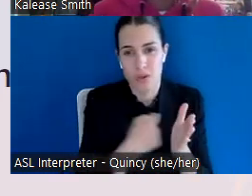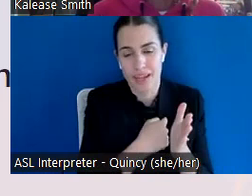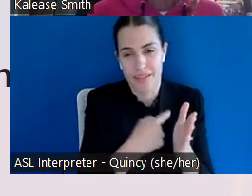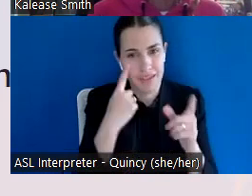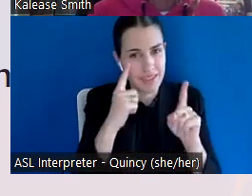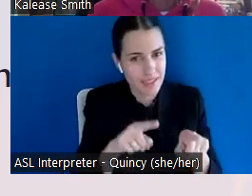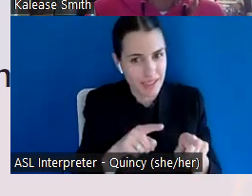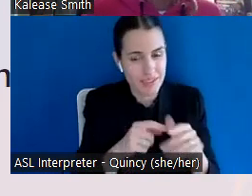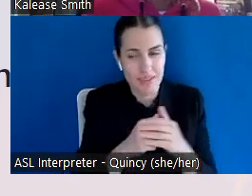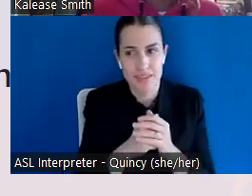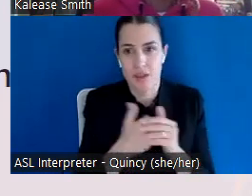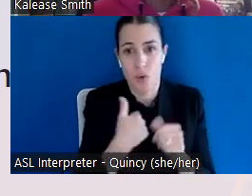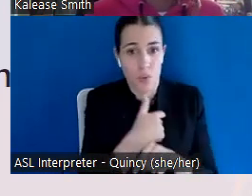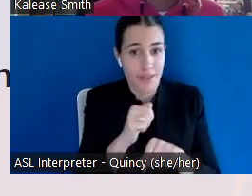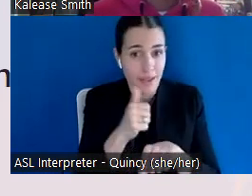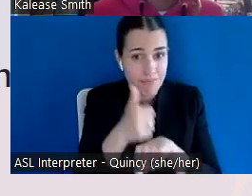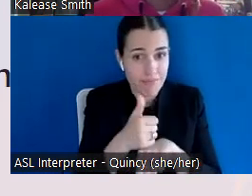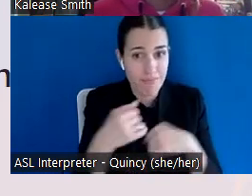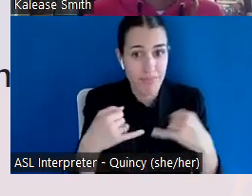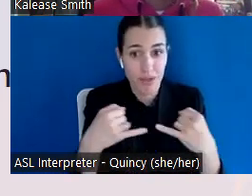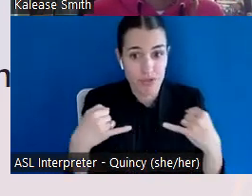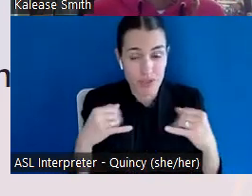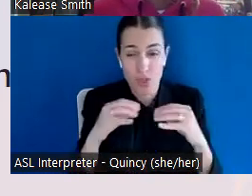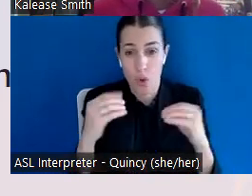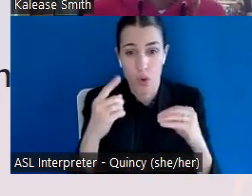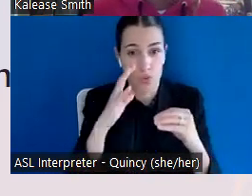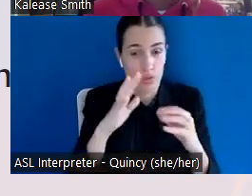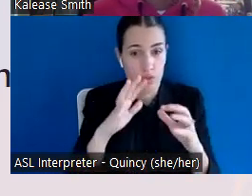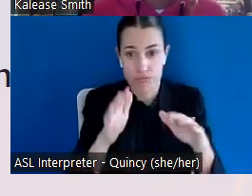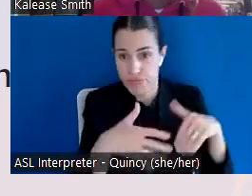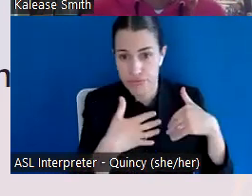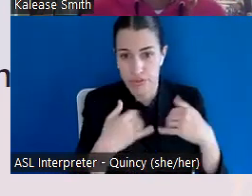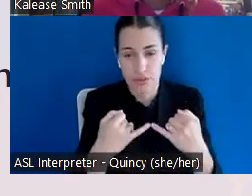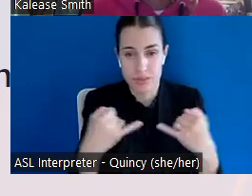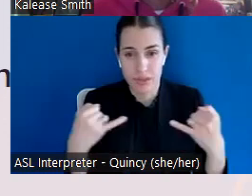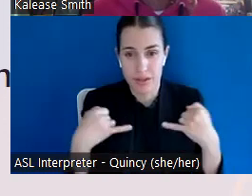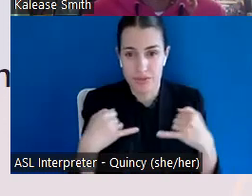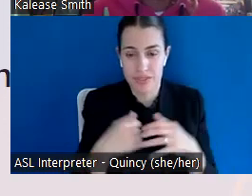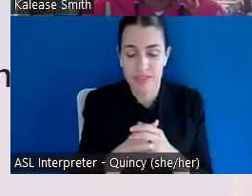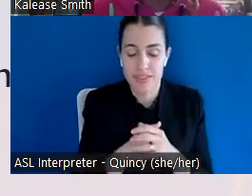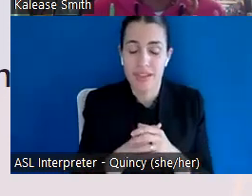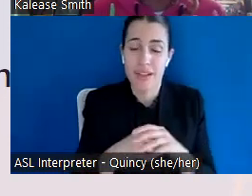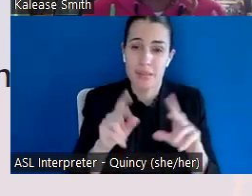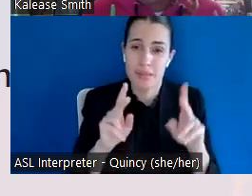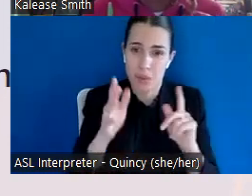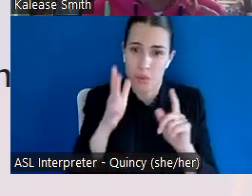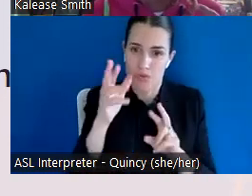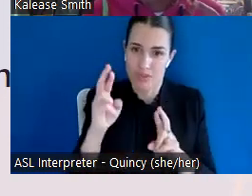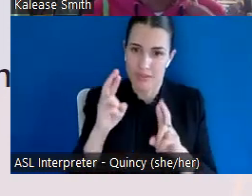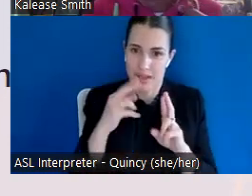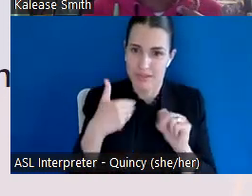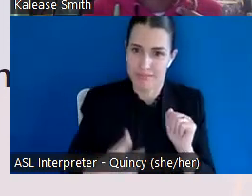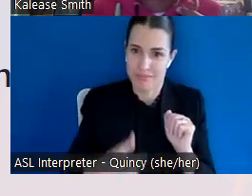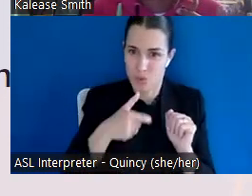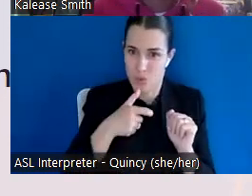set boundaries and that nobody's going to cross those boundaries and that individuals are going to respect me for who I am